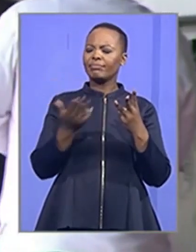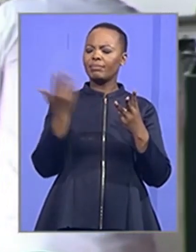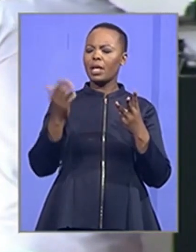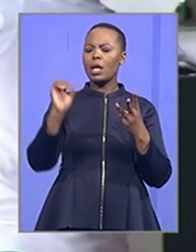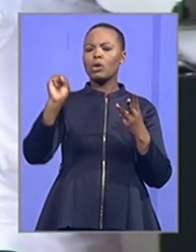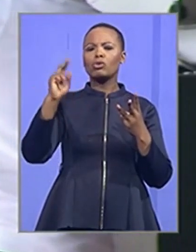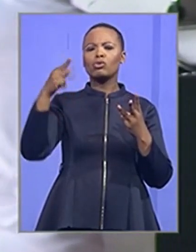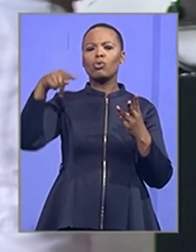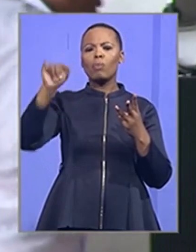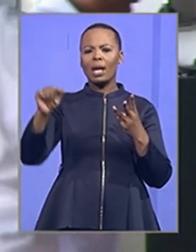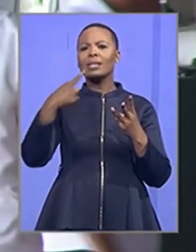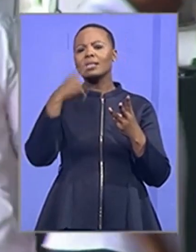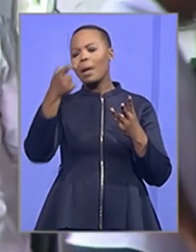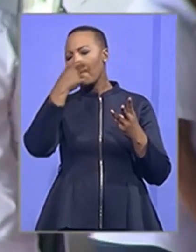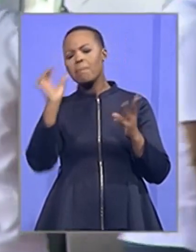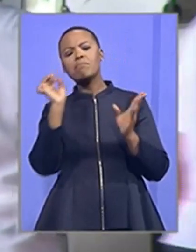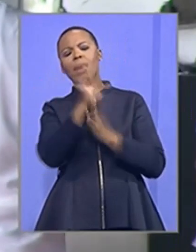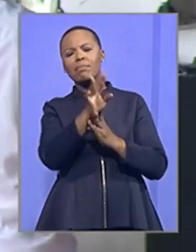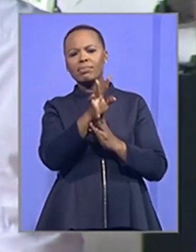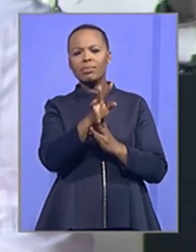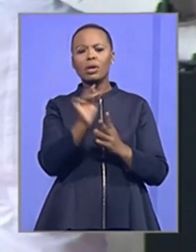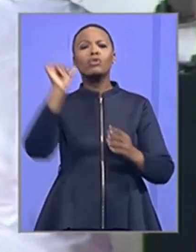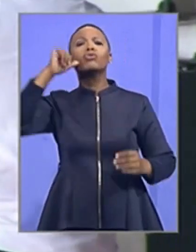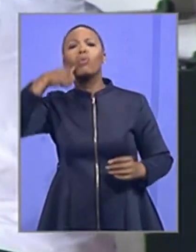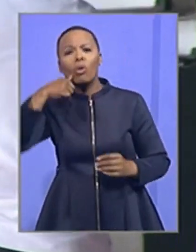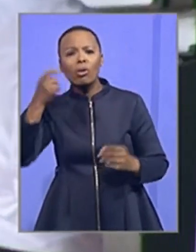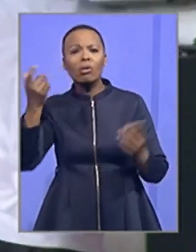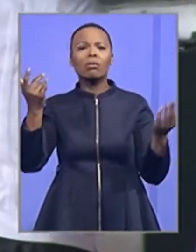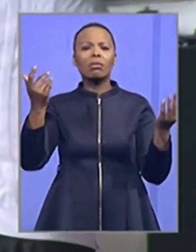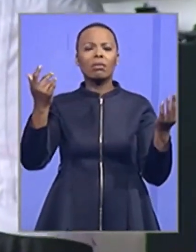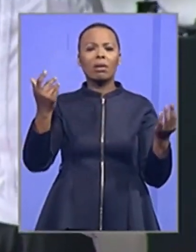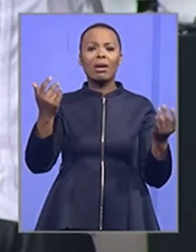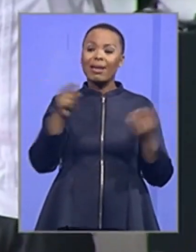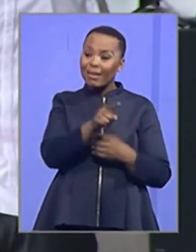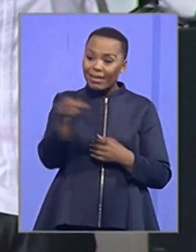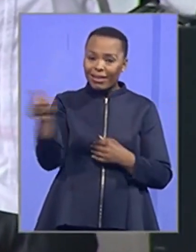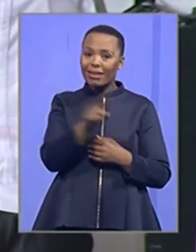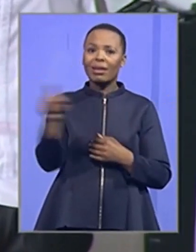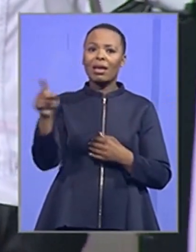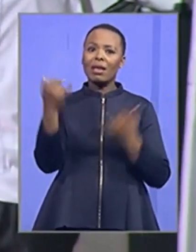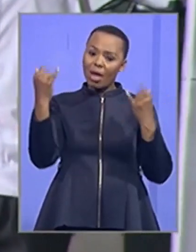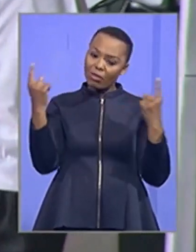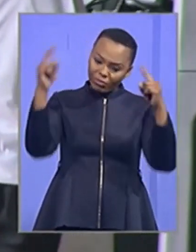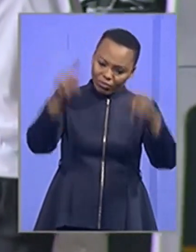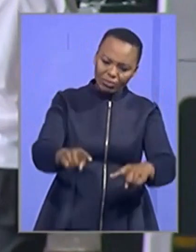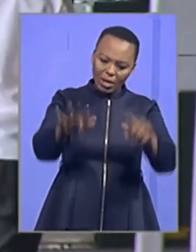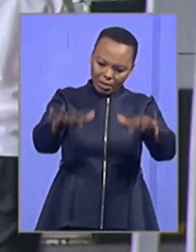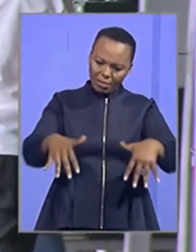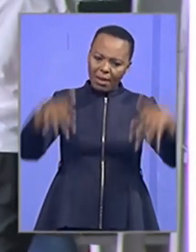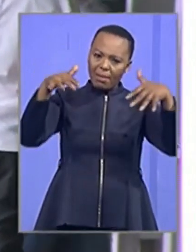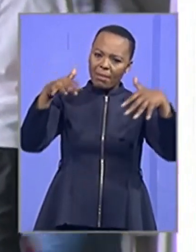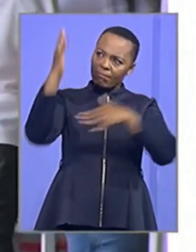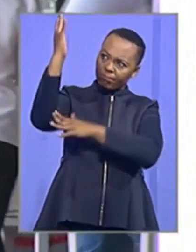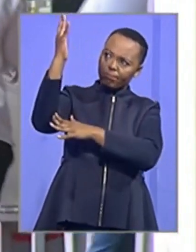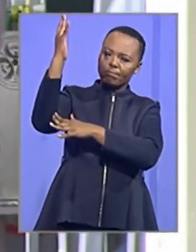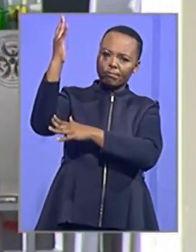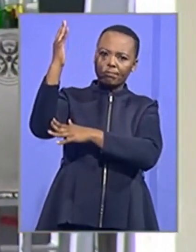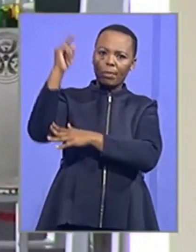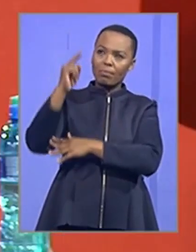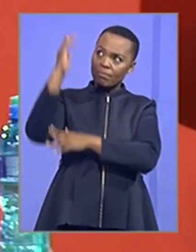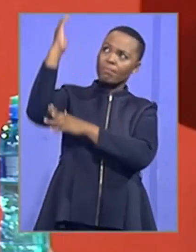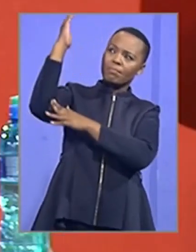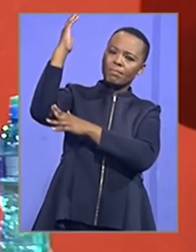Supra spoke and said Cyril must go. Tomorrow, let them go and raise their hands. They